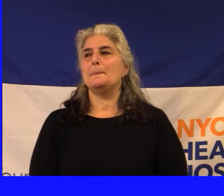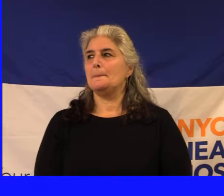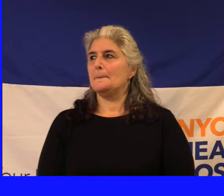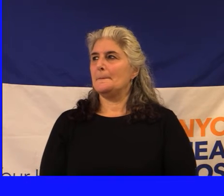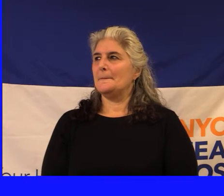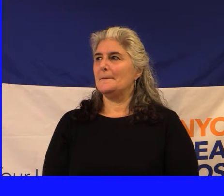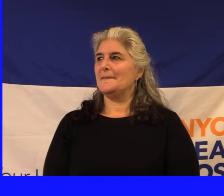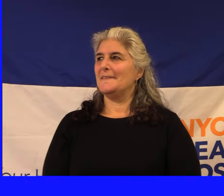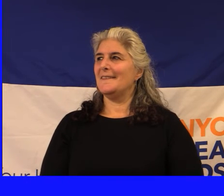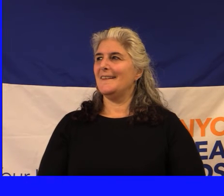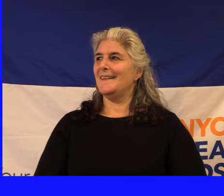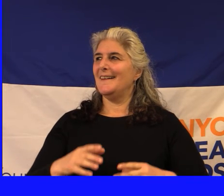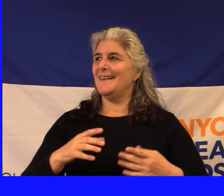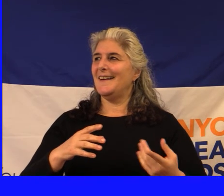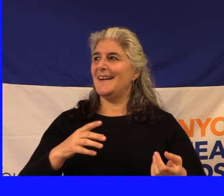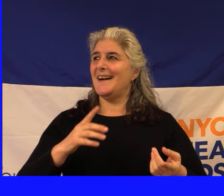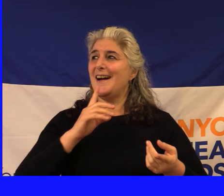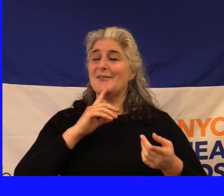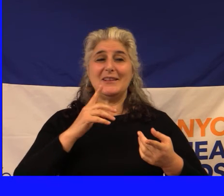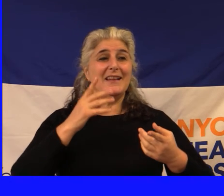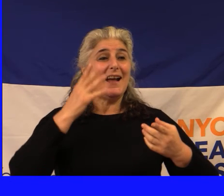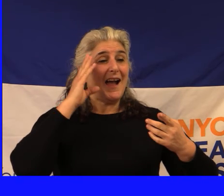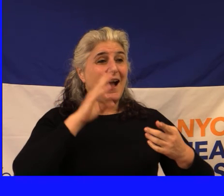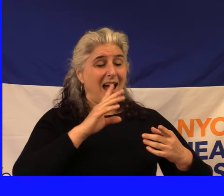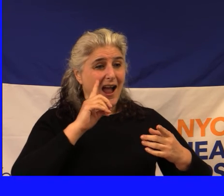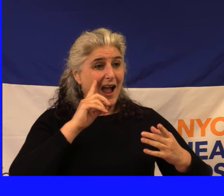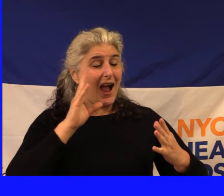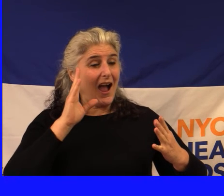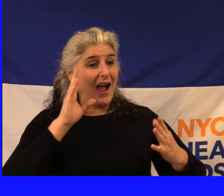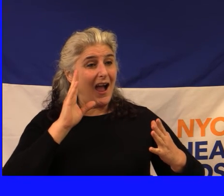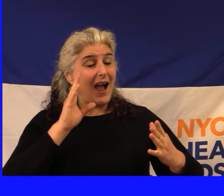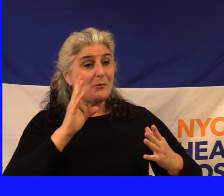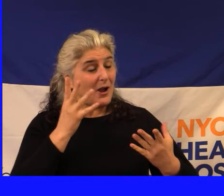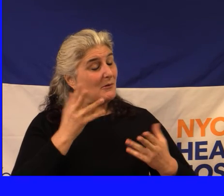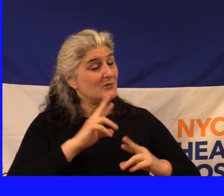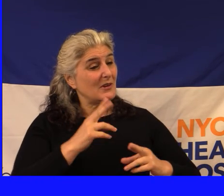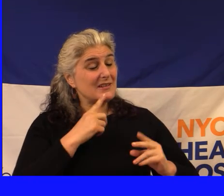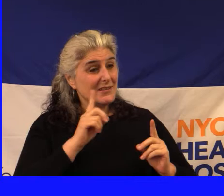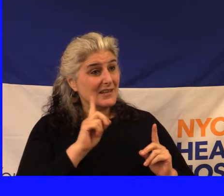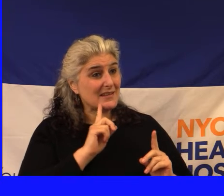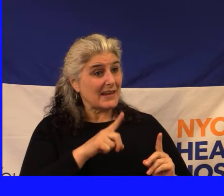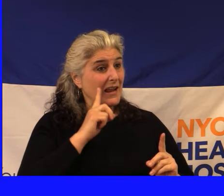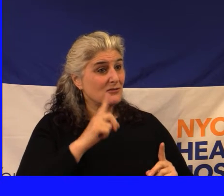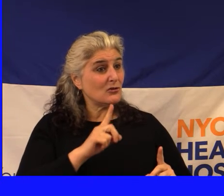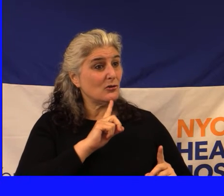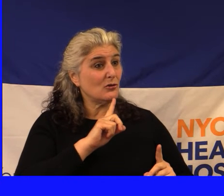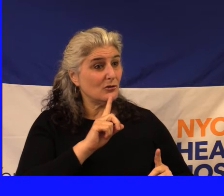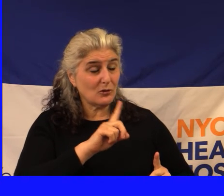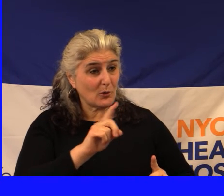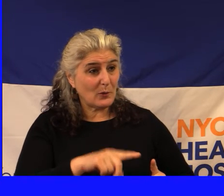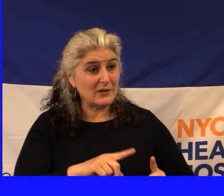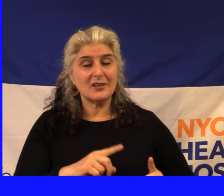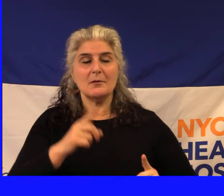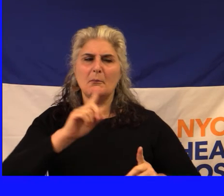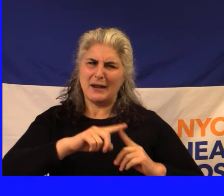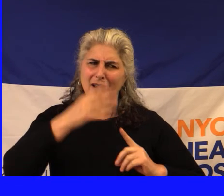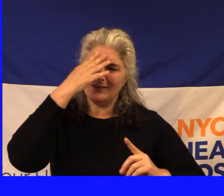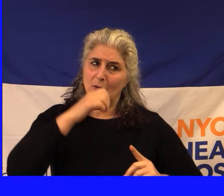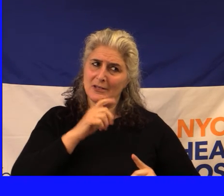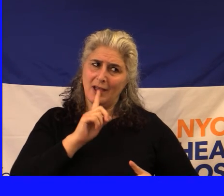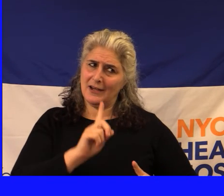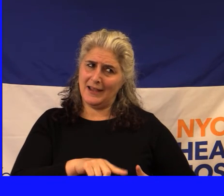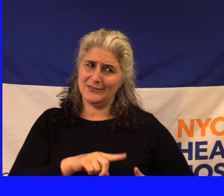I was going to ask you to answer your question, but I know it doesn't. But I'll get back to you on that. Reassuring that we're thinking about it as an